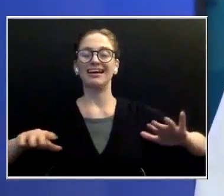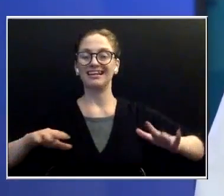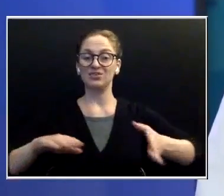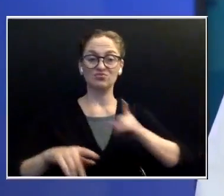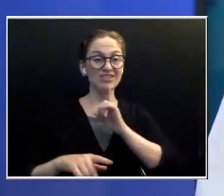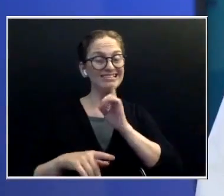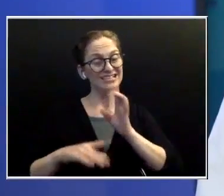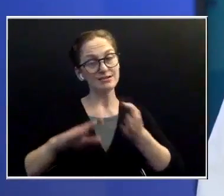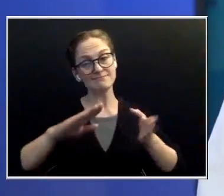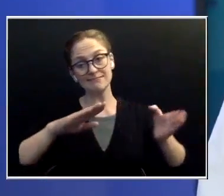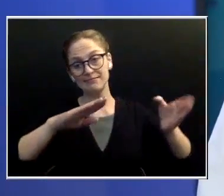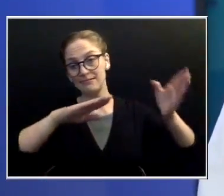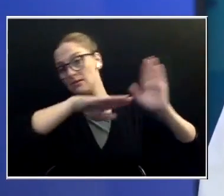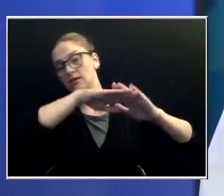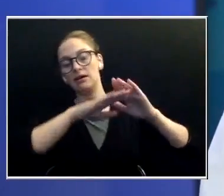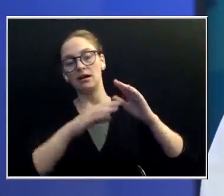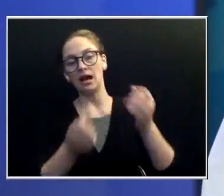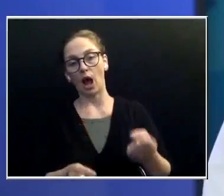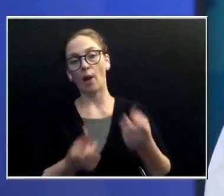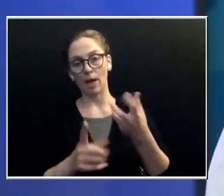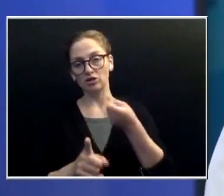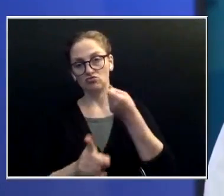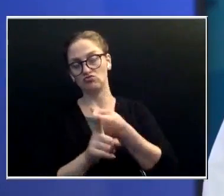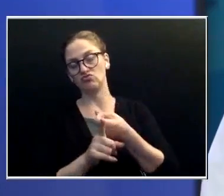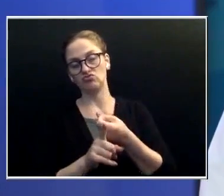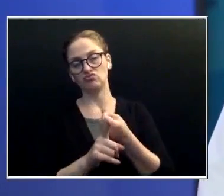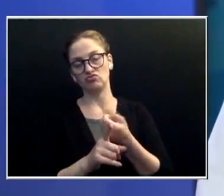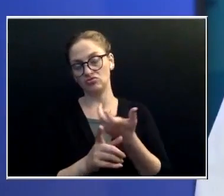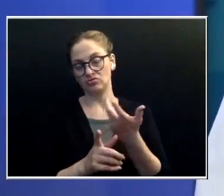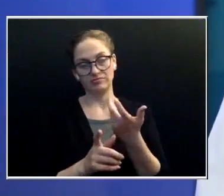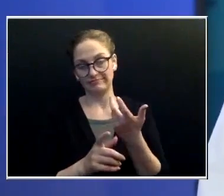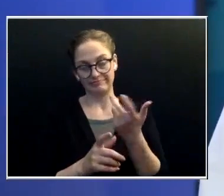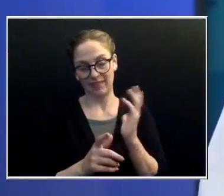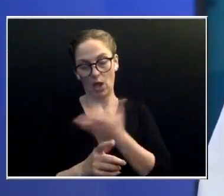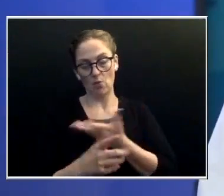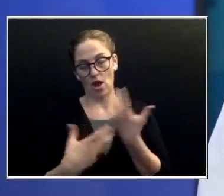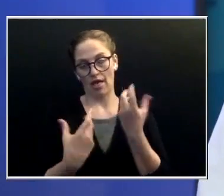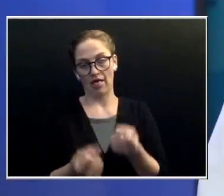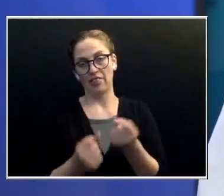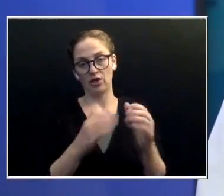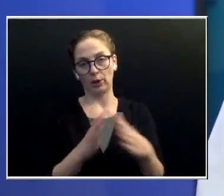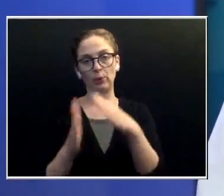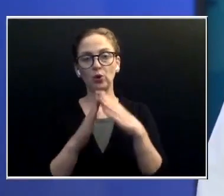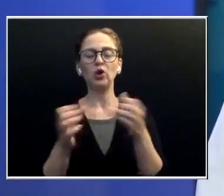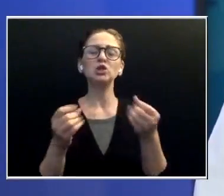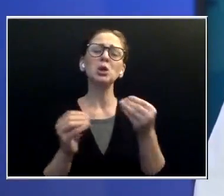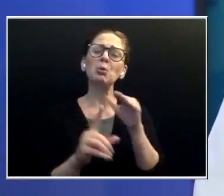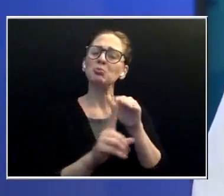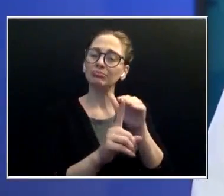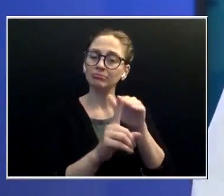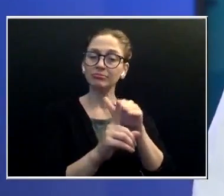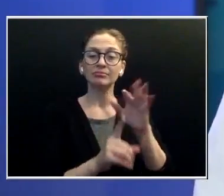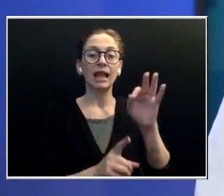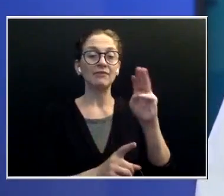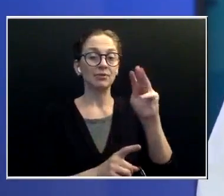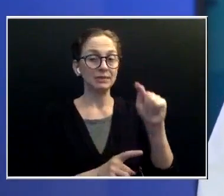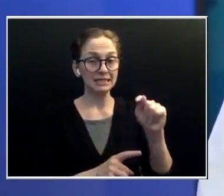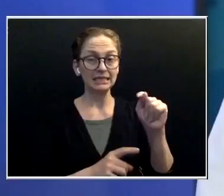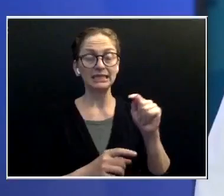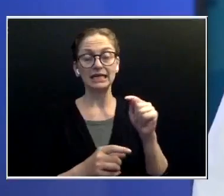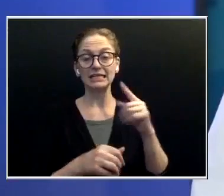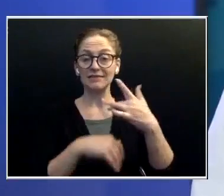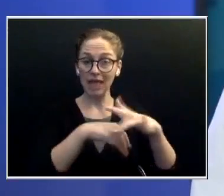about 43%. So I want to remind our patients that fecal transplant is now available. It's safe, effective. It's very effective, in fact, and we